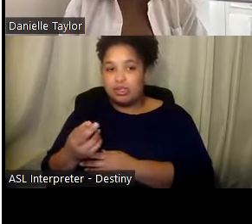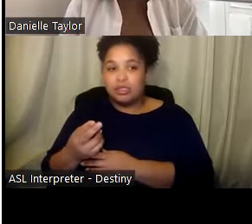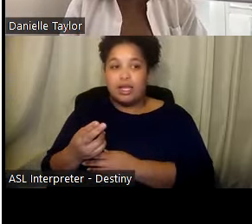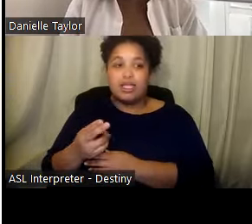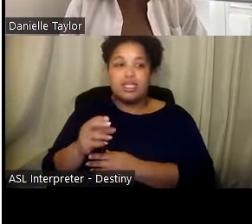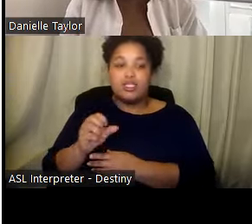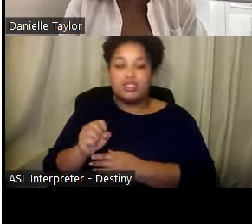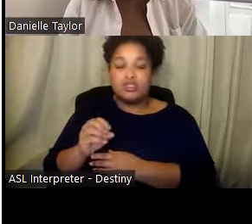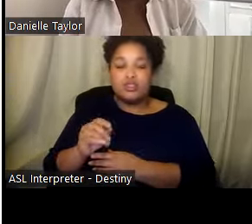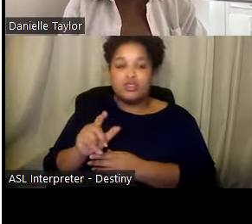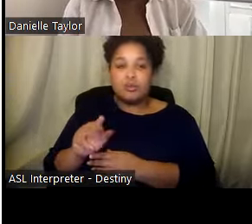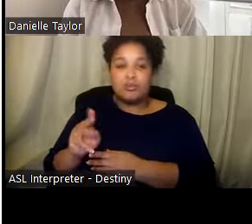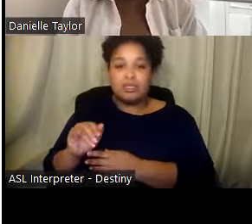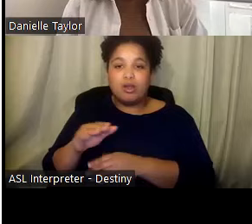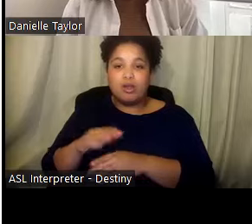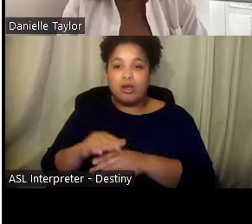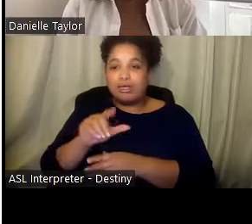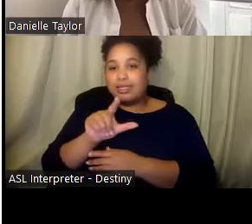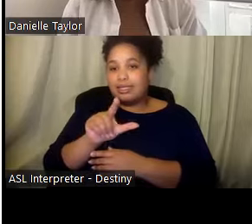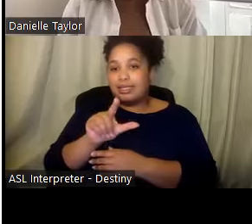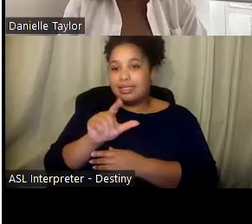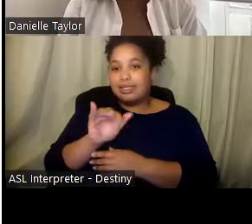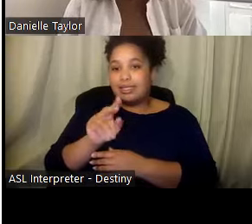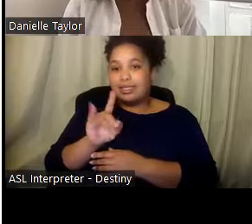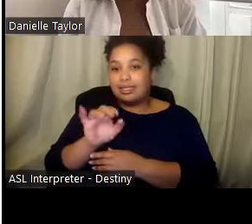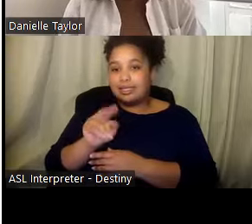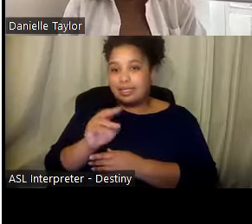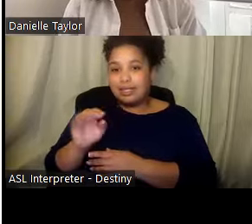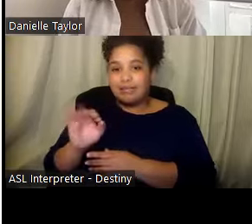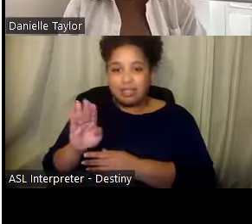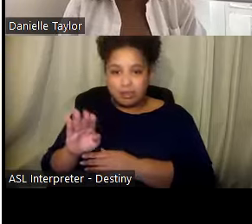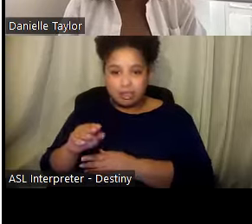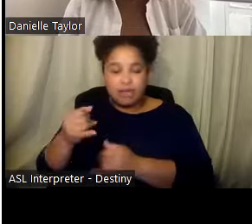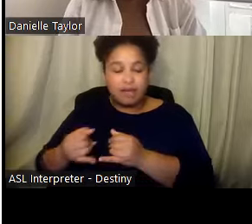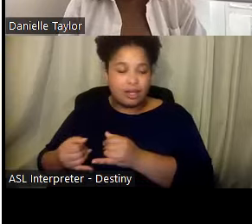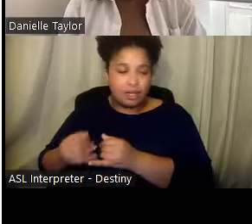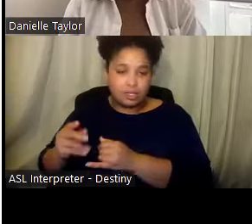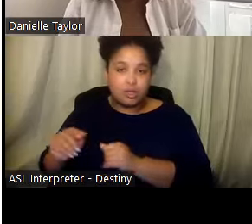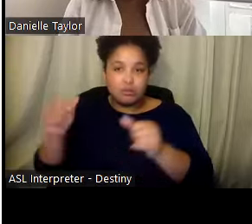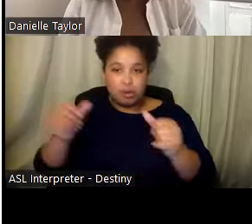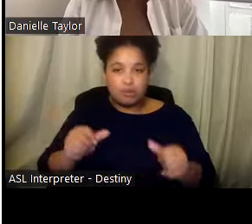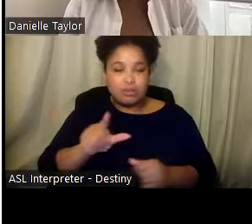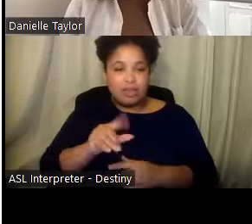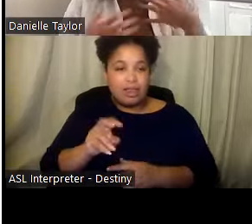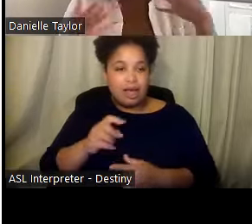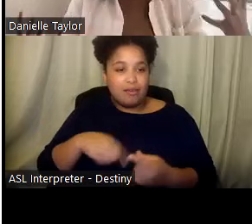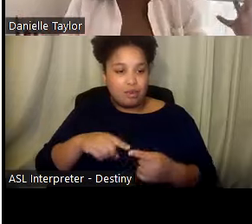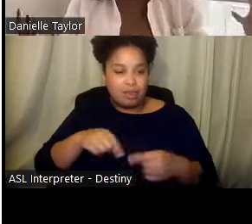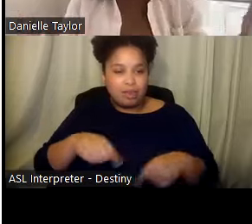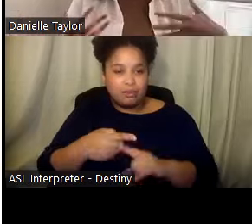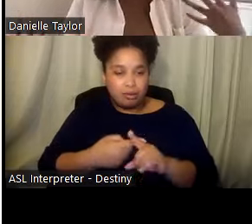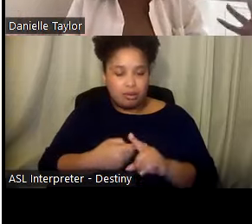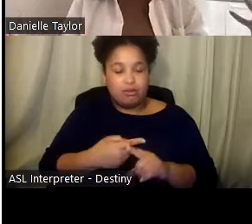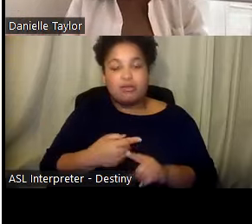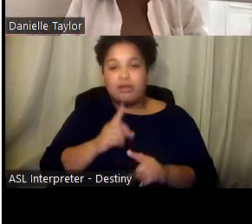be on LinkedIn and I believe Facebook at this time. So we're finalizing those posts now to go live in February. Really just trying to